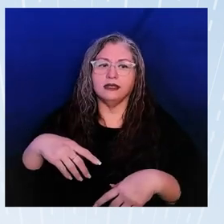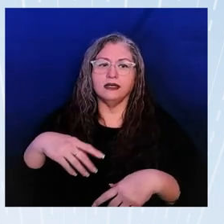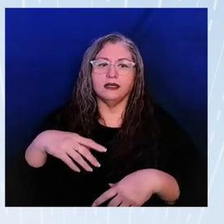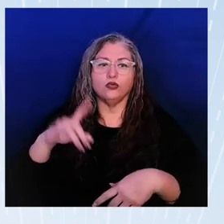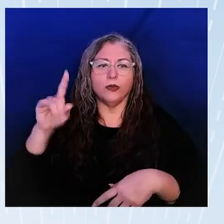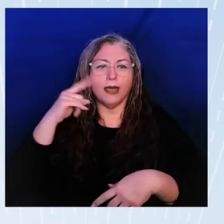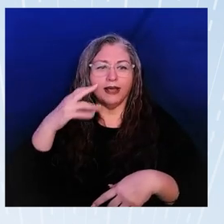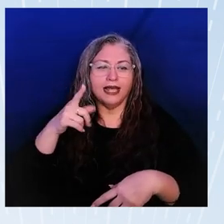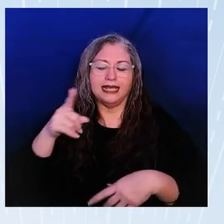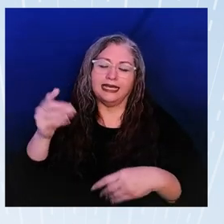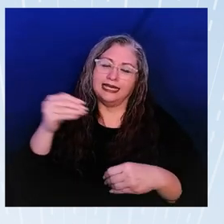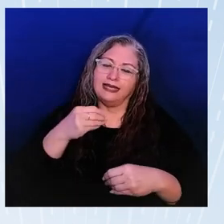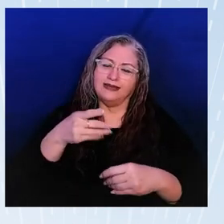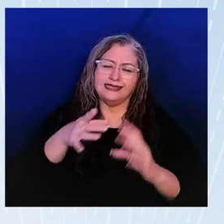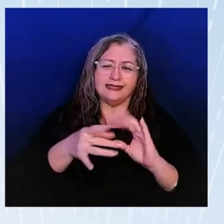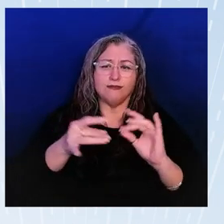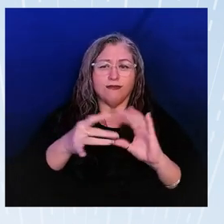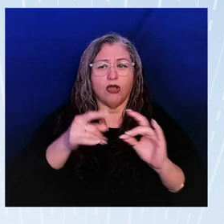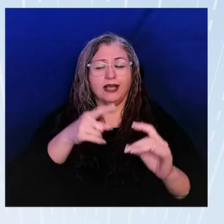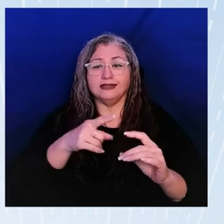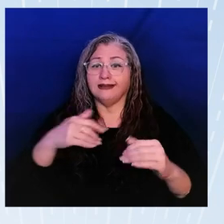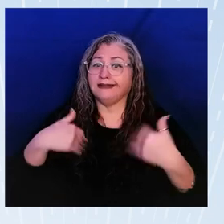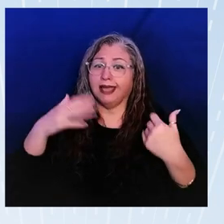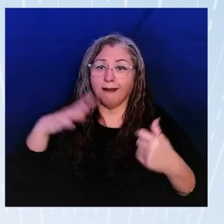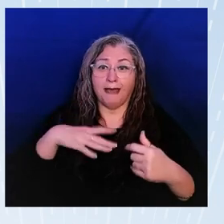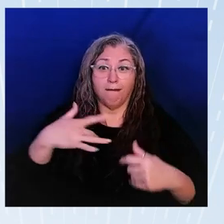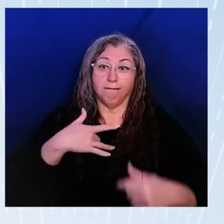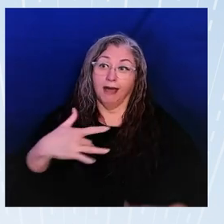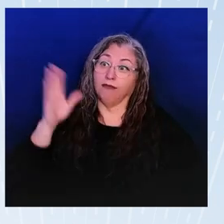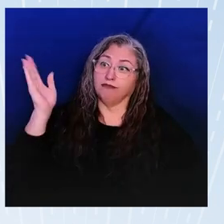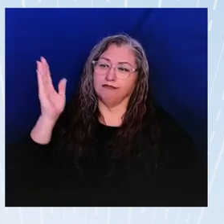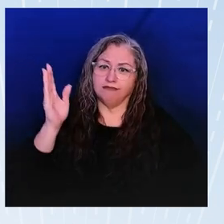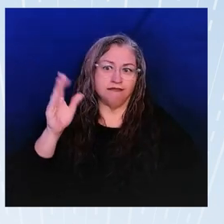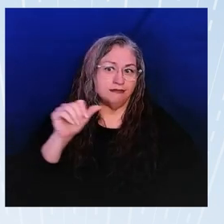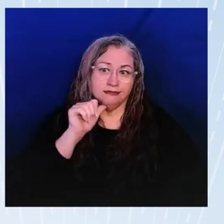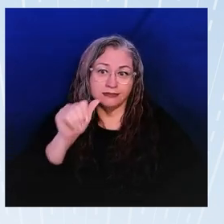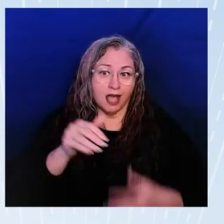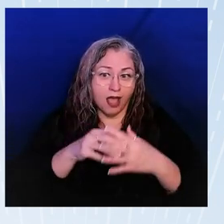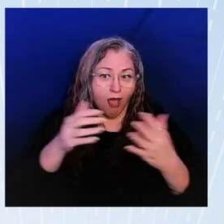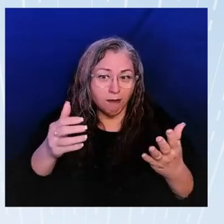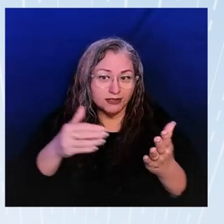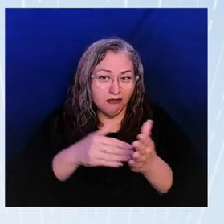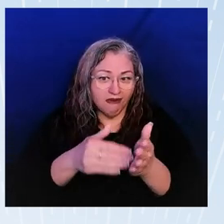and he's a young man who doesn't do this every day.